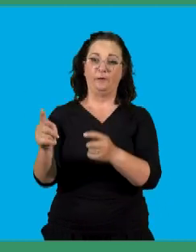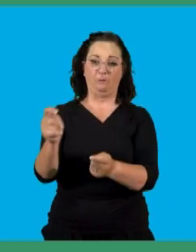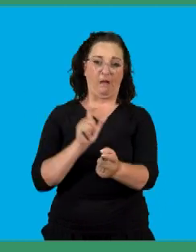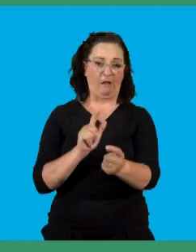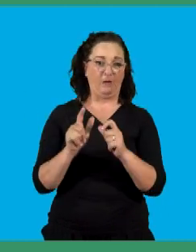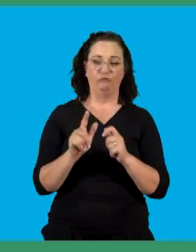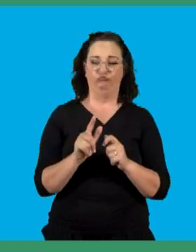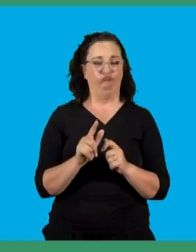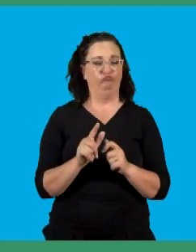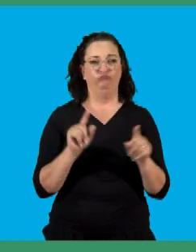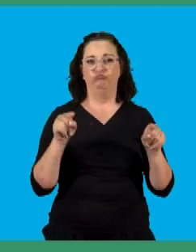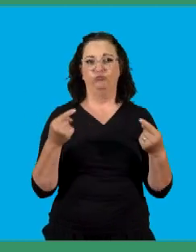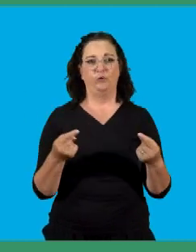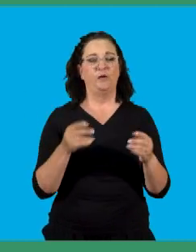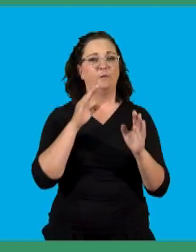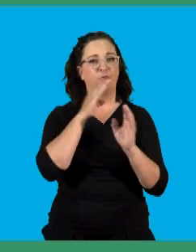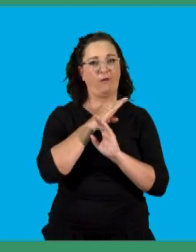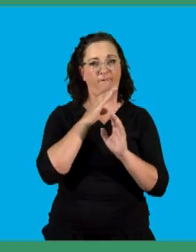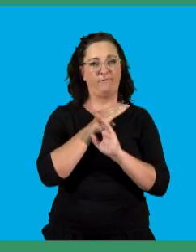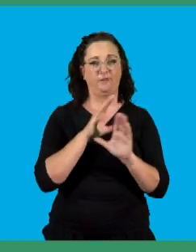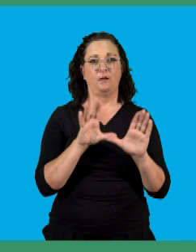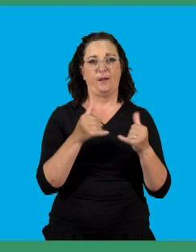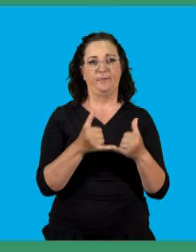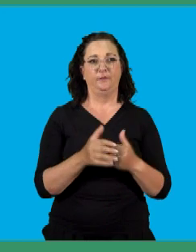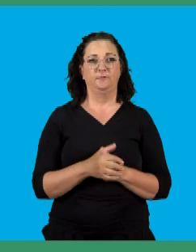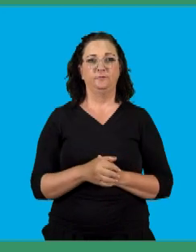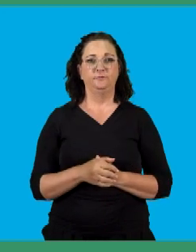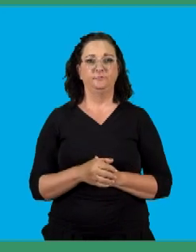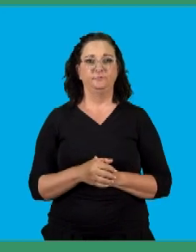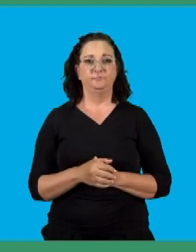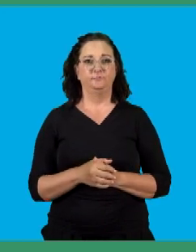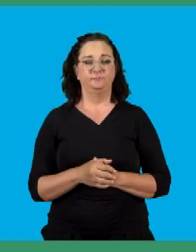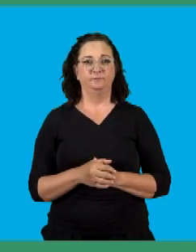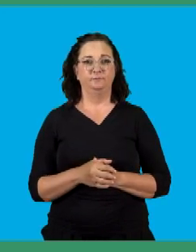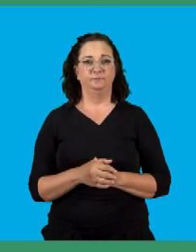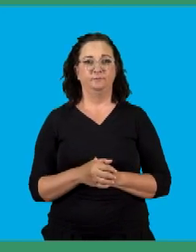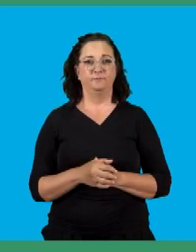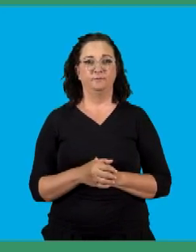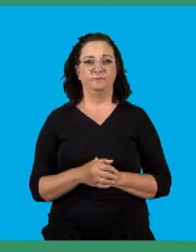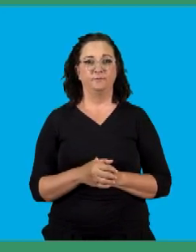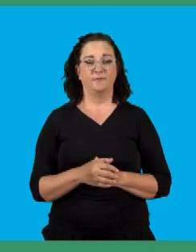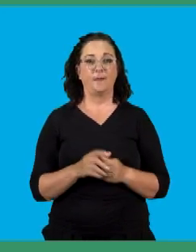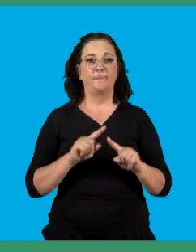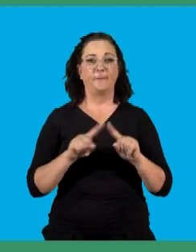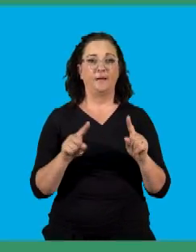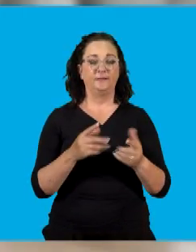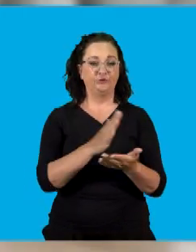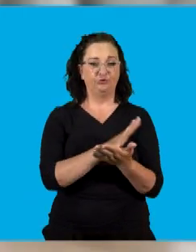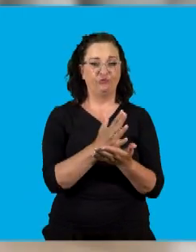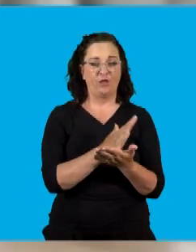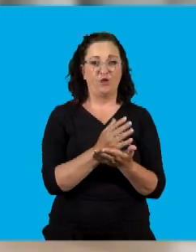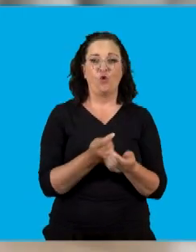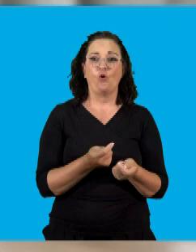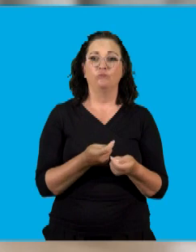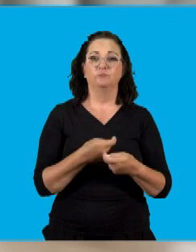for sale. So with a private company, this is the company that cannot sell or offer